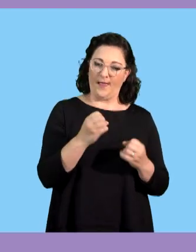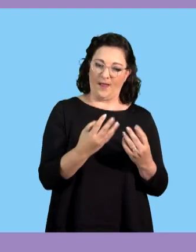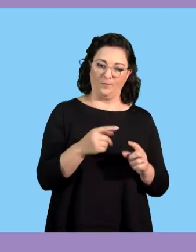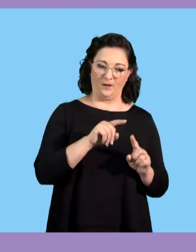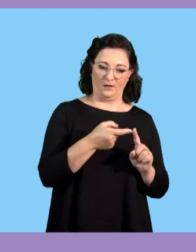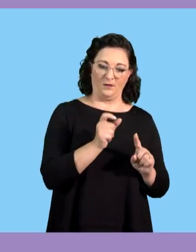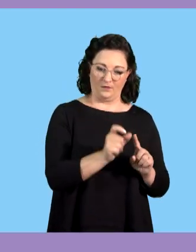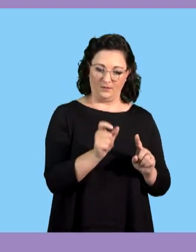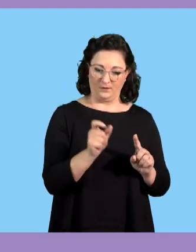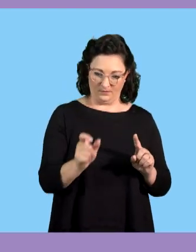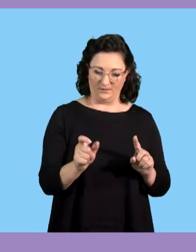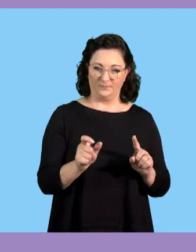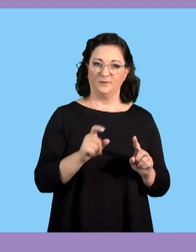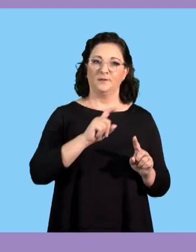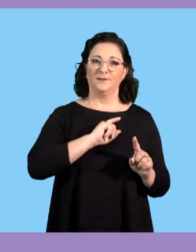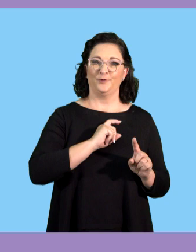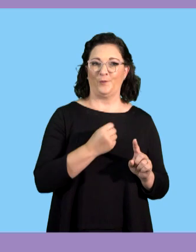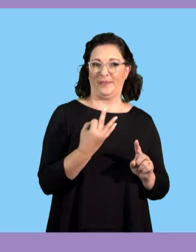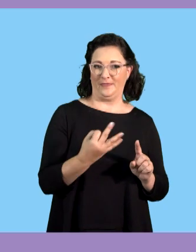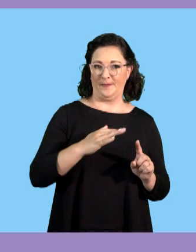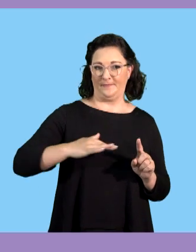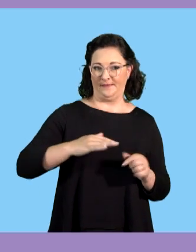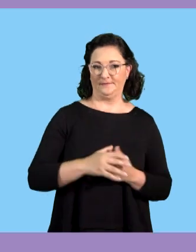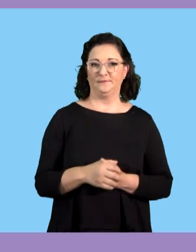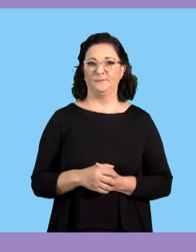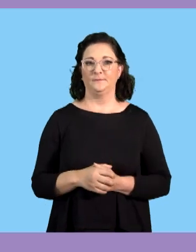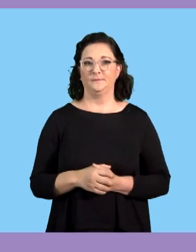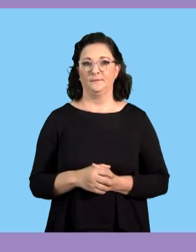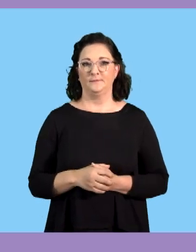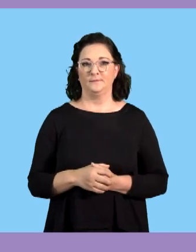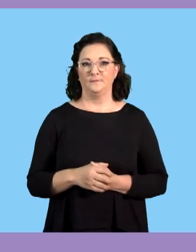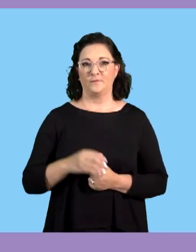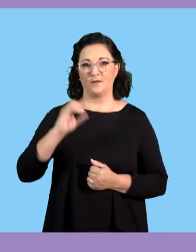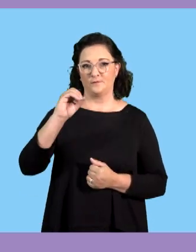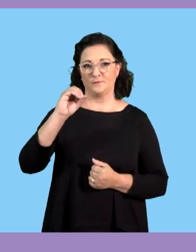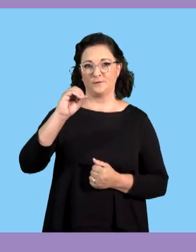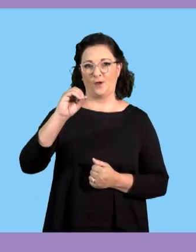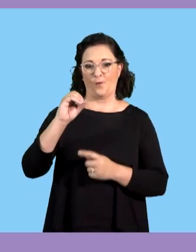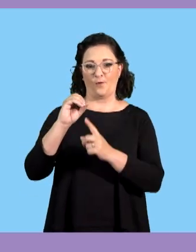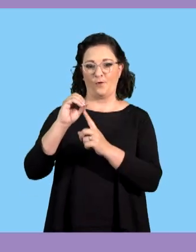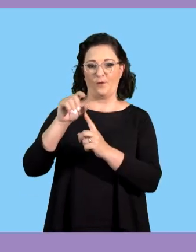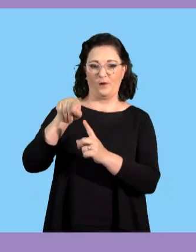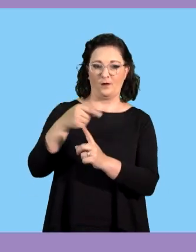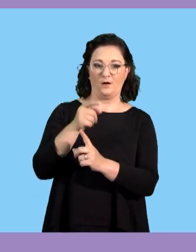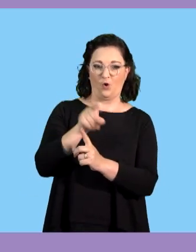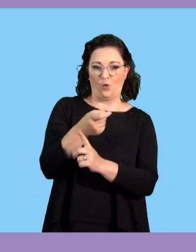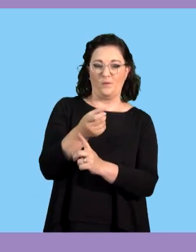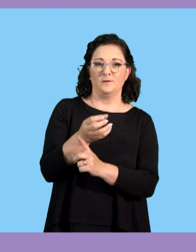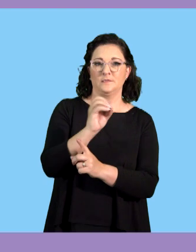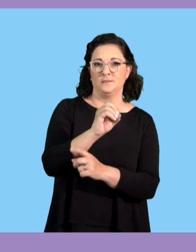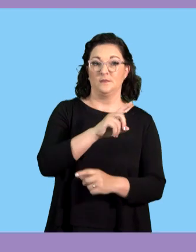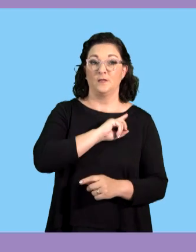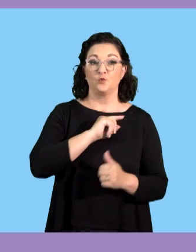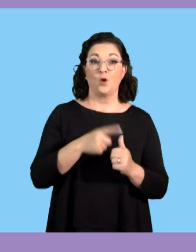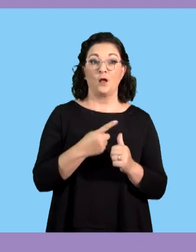decimals? 3 decimals. So it means I must introduce a 0 here, bring back our comma, and then we write the 0 there.